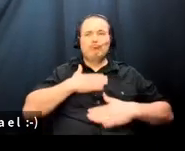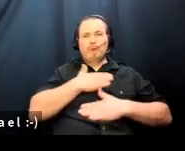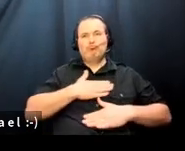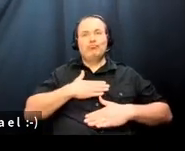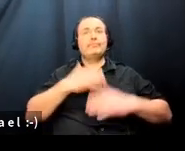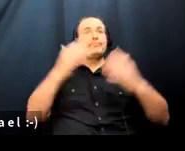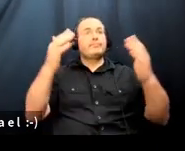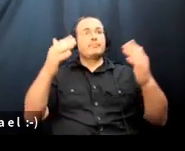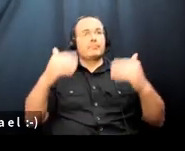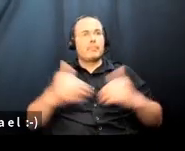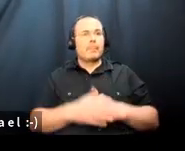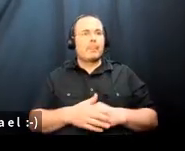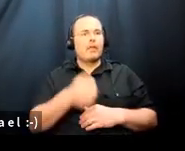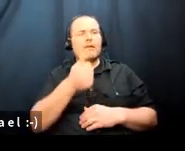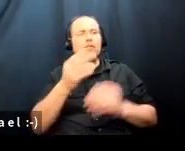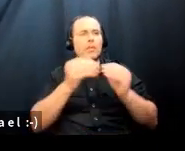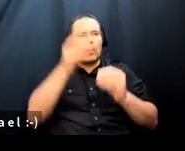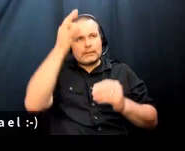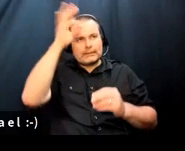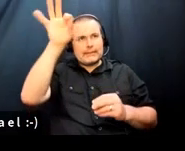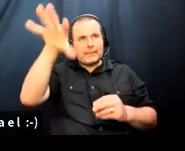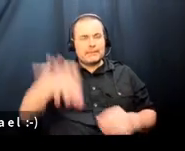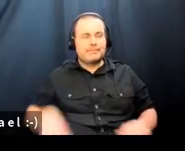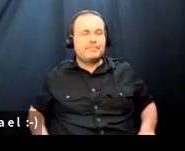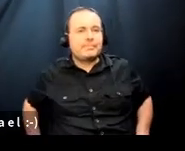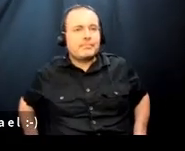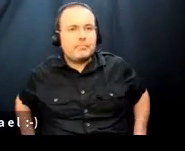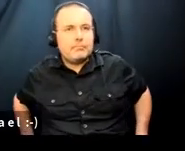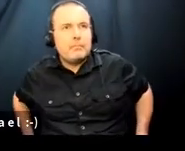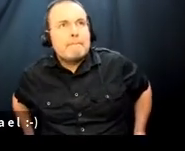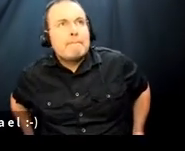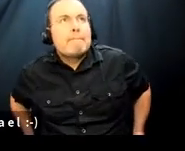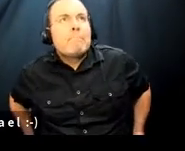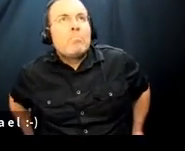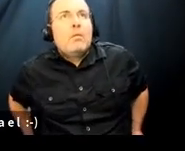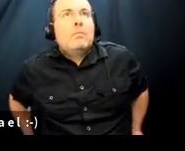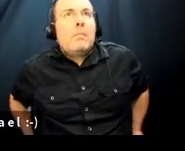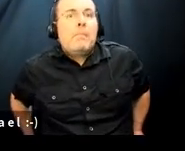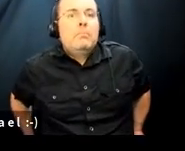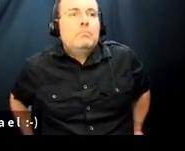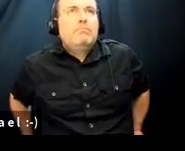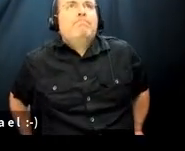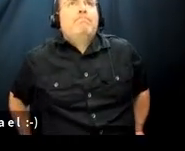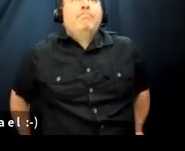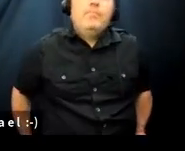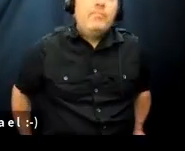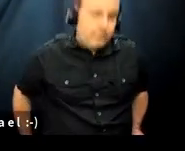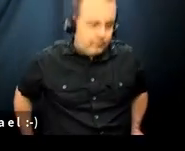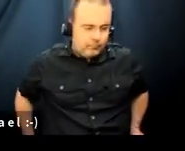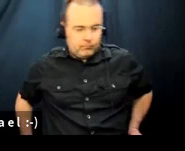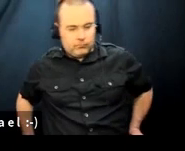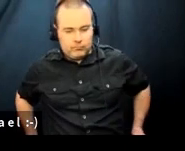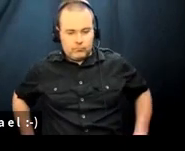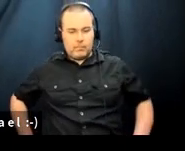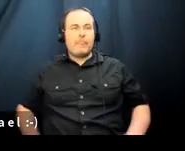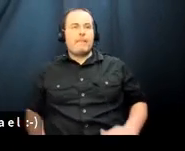slide. Few more tips for you. Worry only 1 day a week. Enjoy your